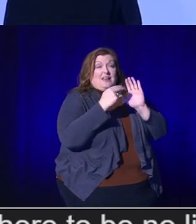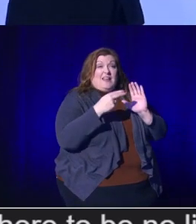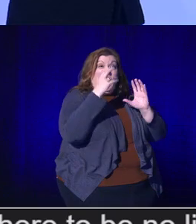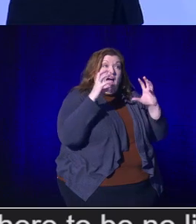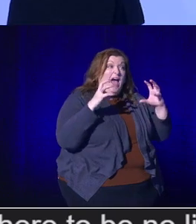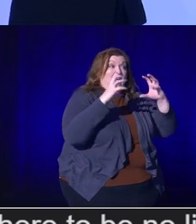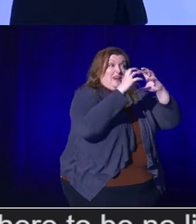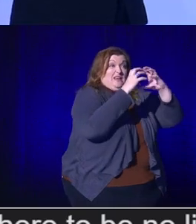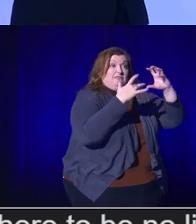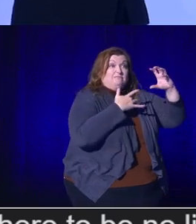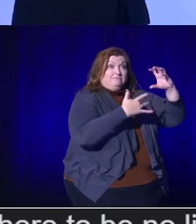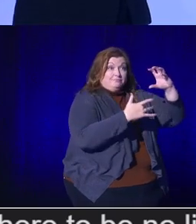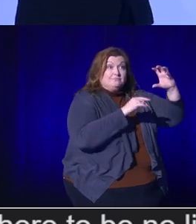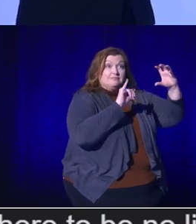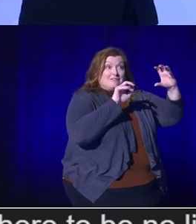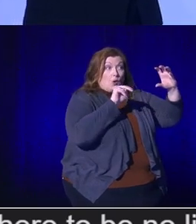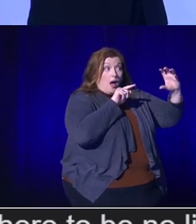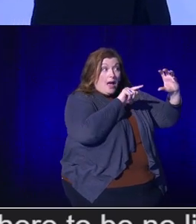propense